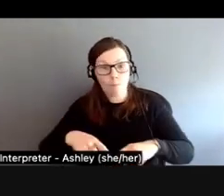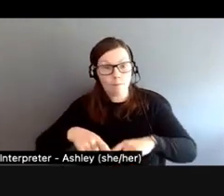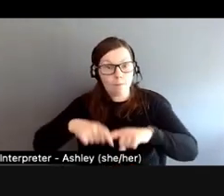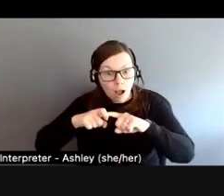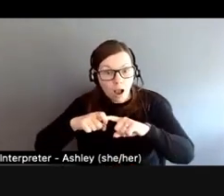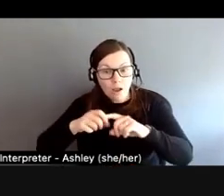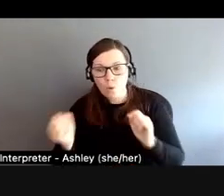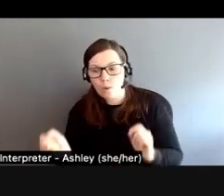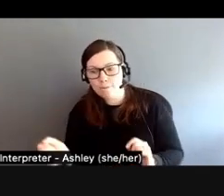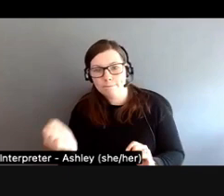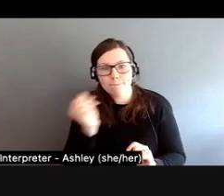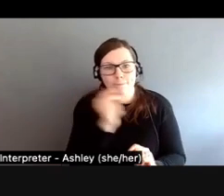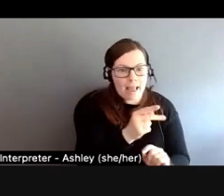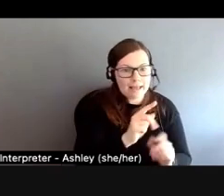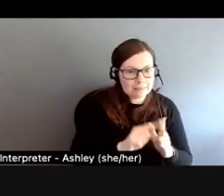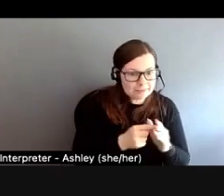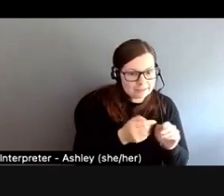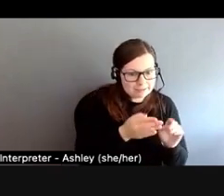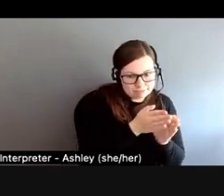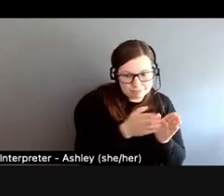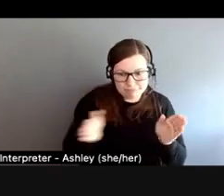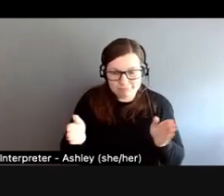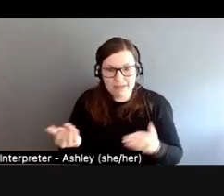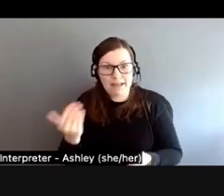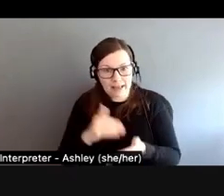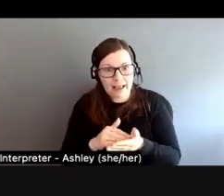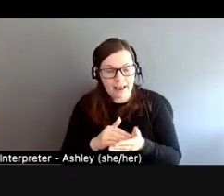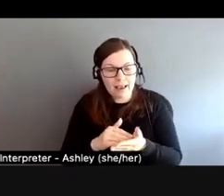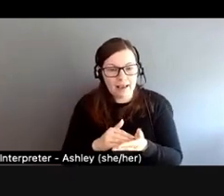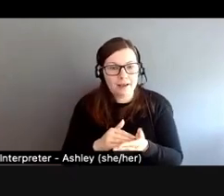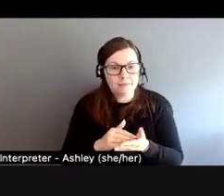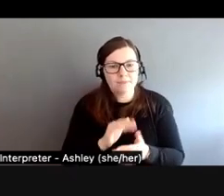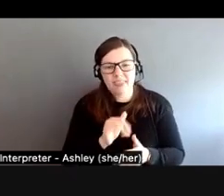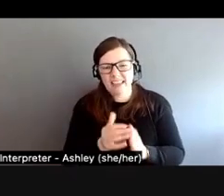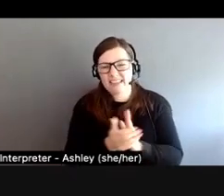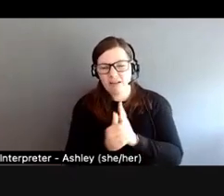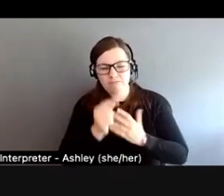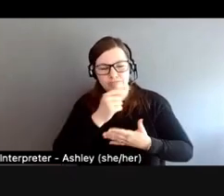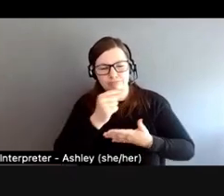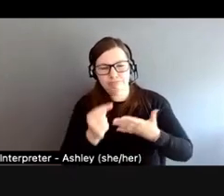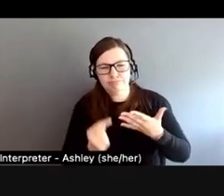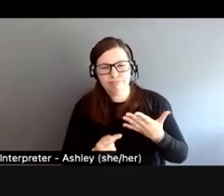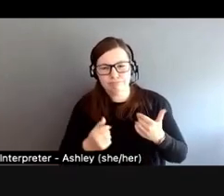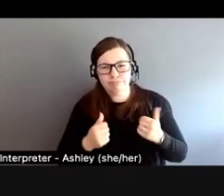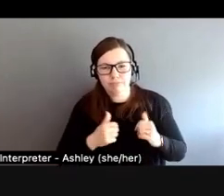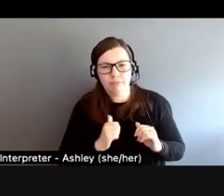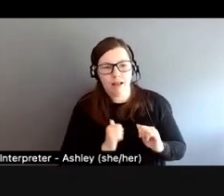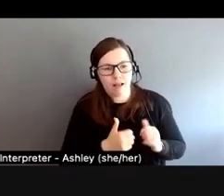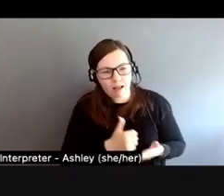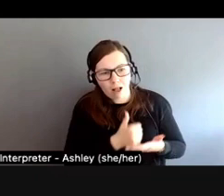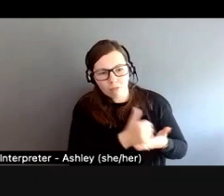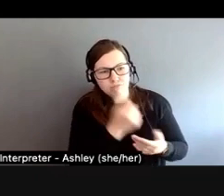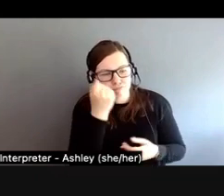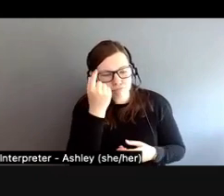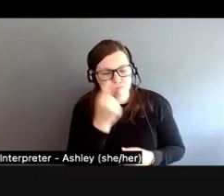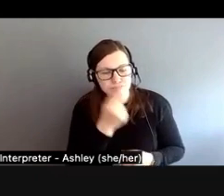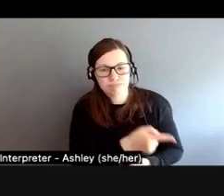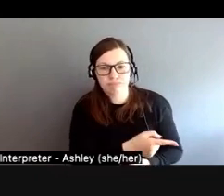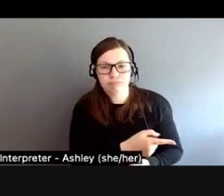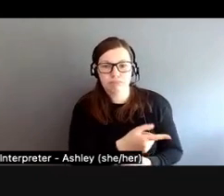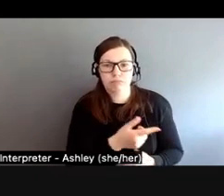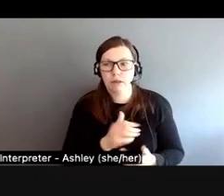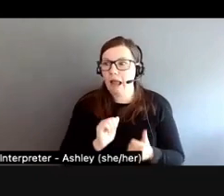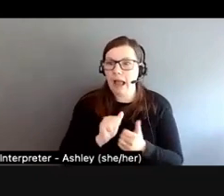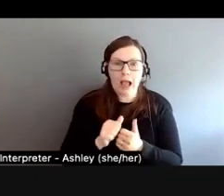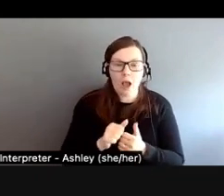how to just bring the screen capture, how to